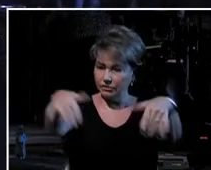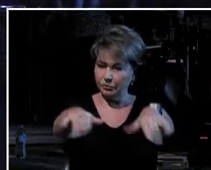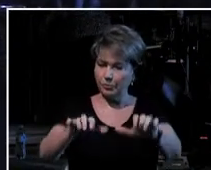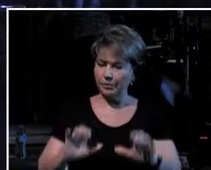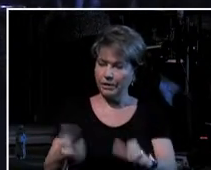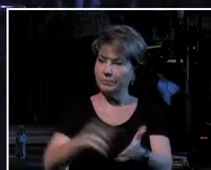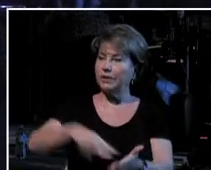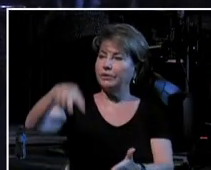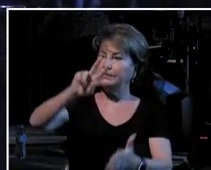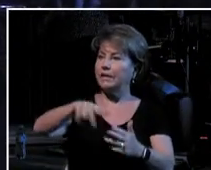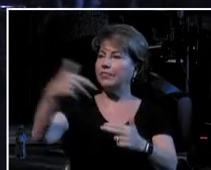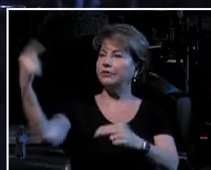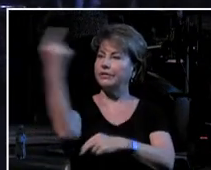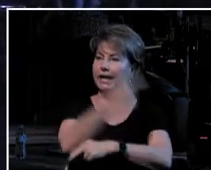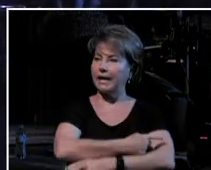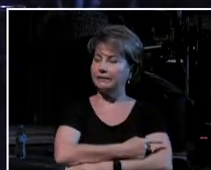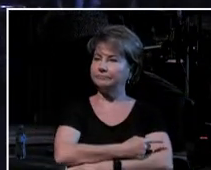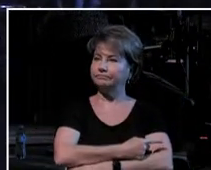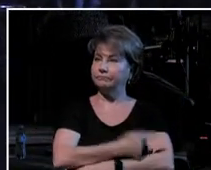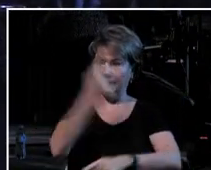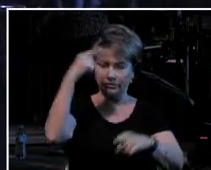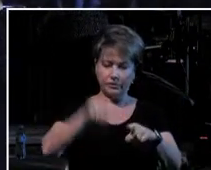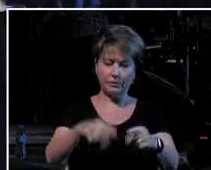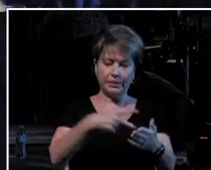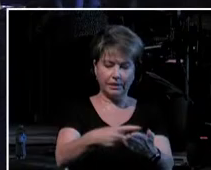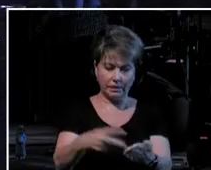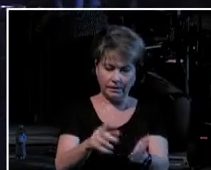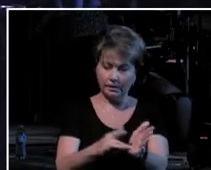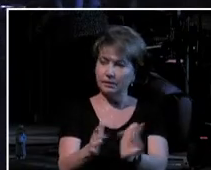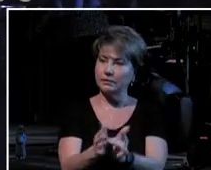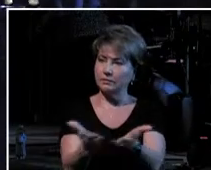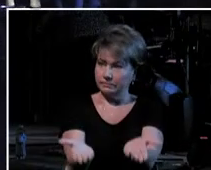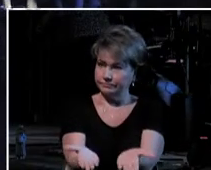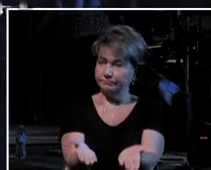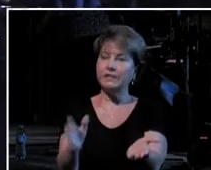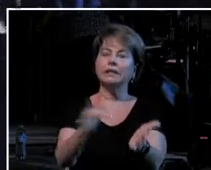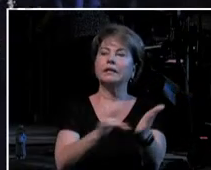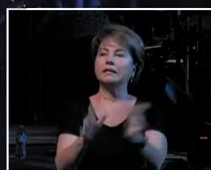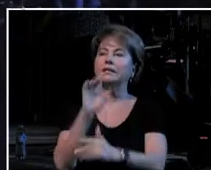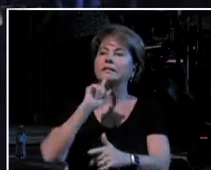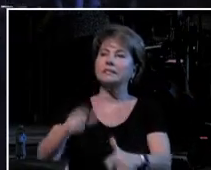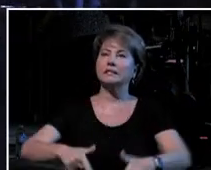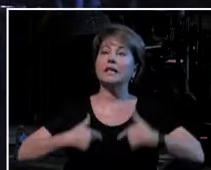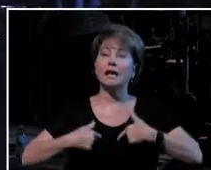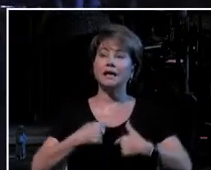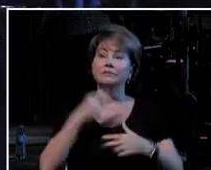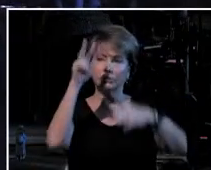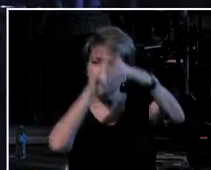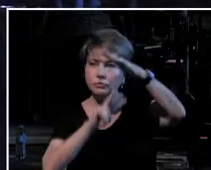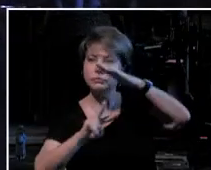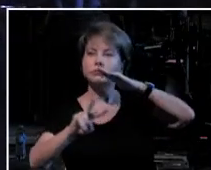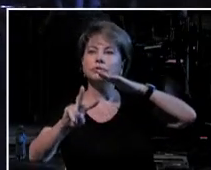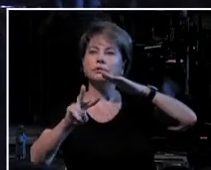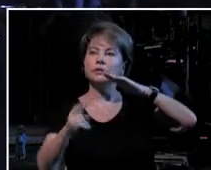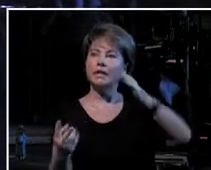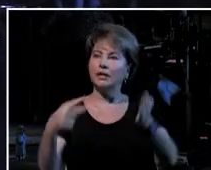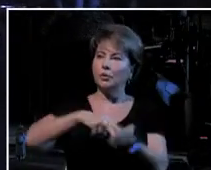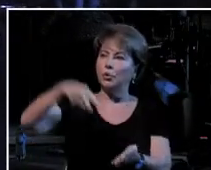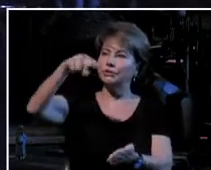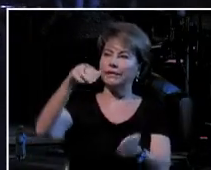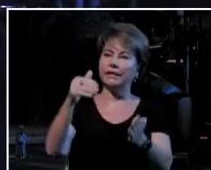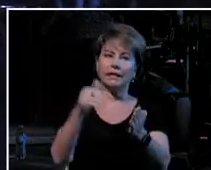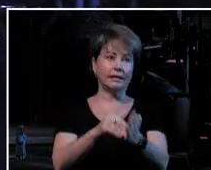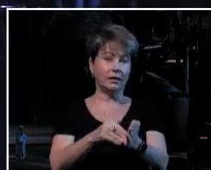he was raised on the third day in accordance with the scriptures." Jesus is alive just as he was foretold, and he rose again so that we might be